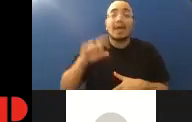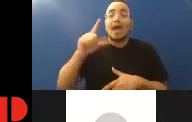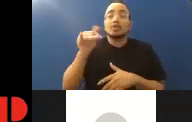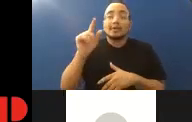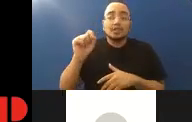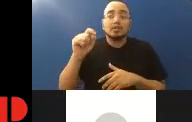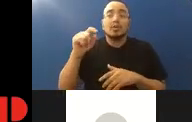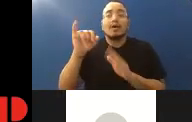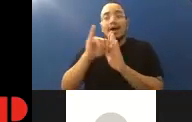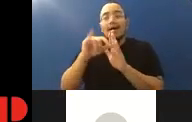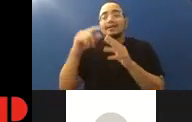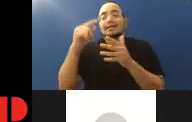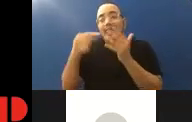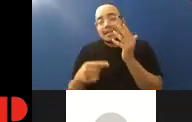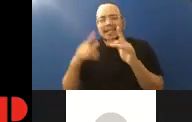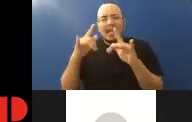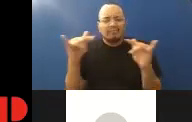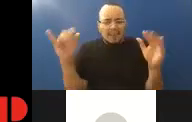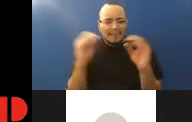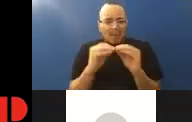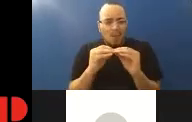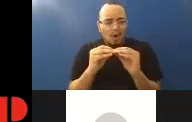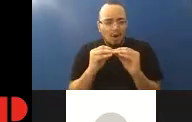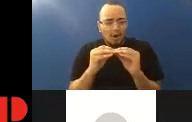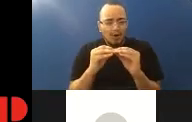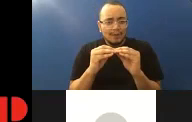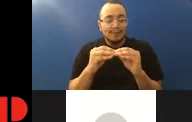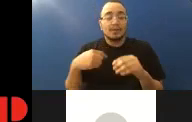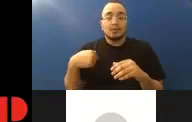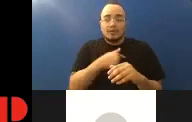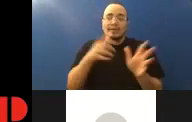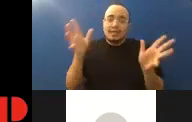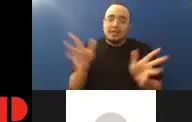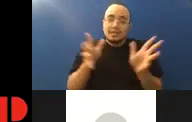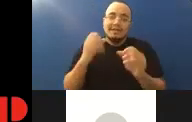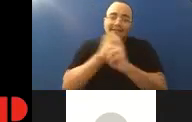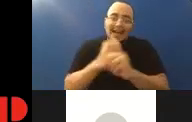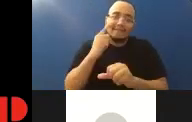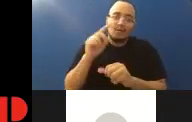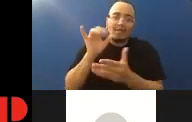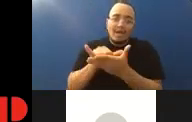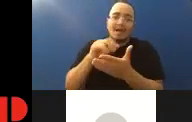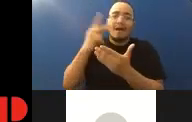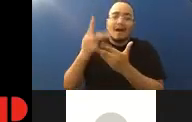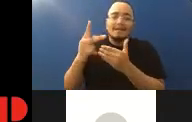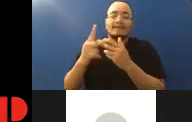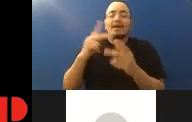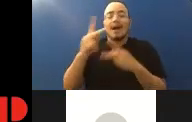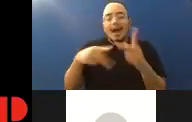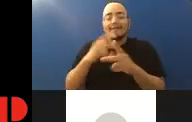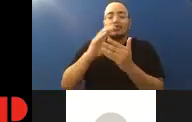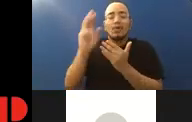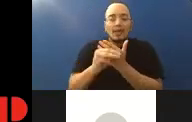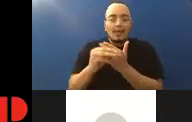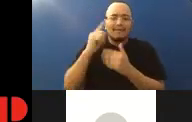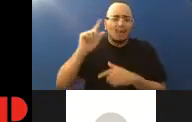more. Many of the things we have wanted to be in the curriculum for a while. Of course, these lessons have to happen more than just for a few weeks in school, and we have to keep fighting